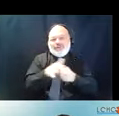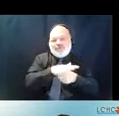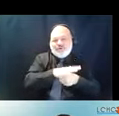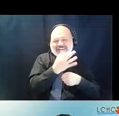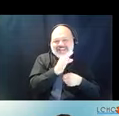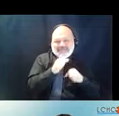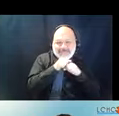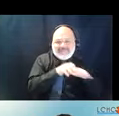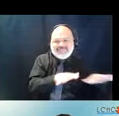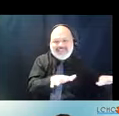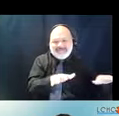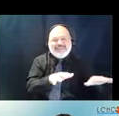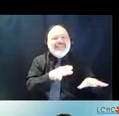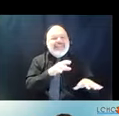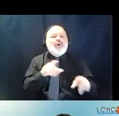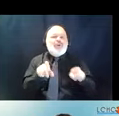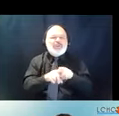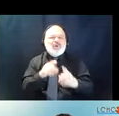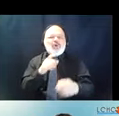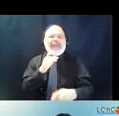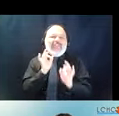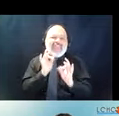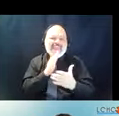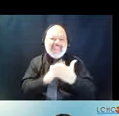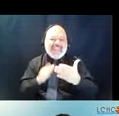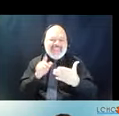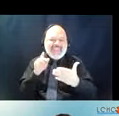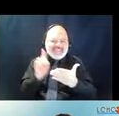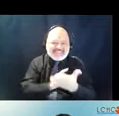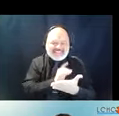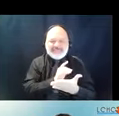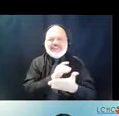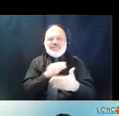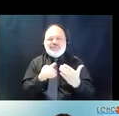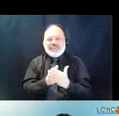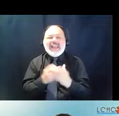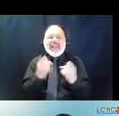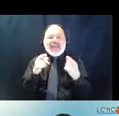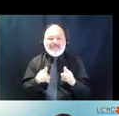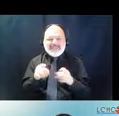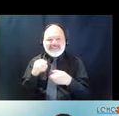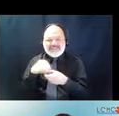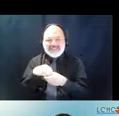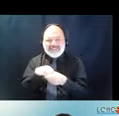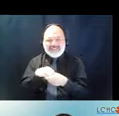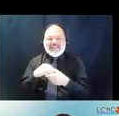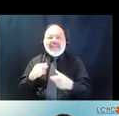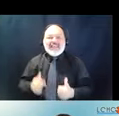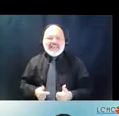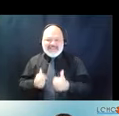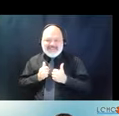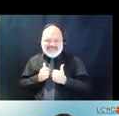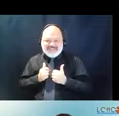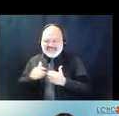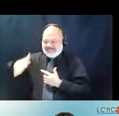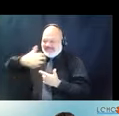this also happens, xenophobia and anti-racist sentiment also happen within living conditions in the service